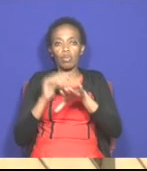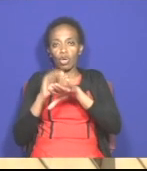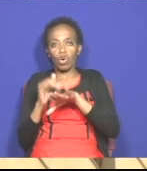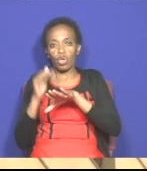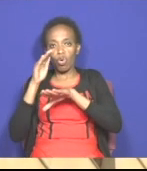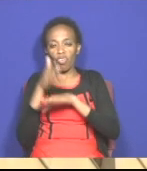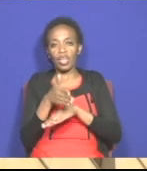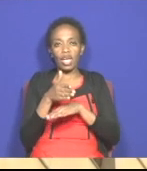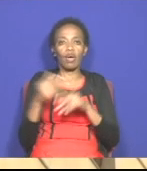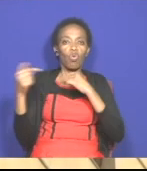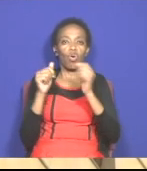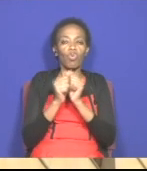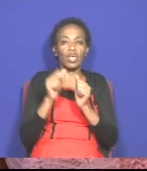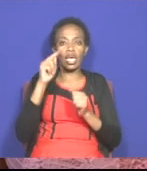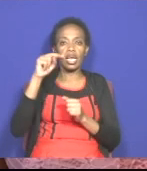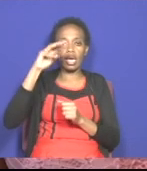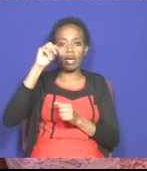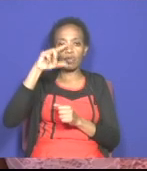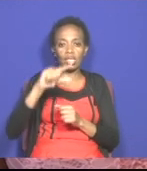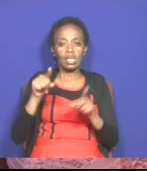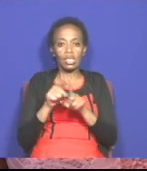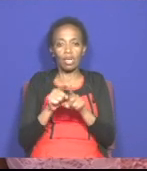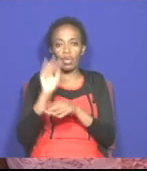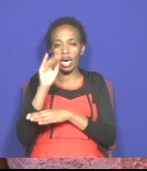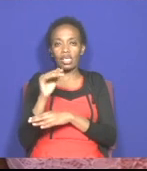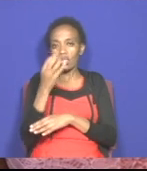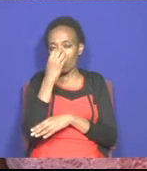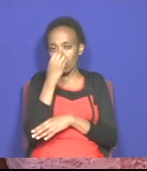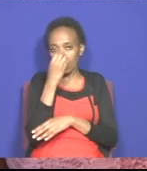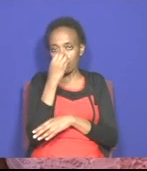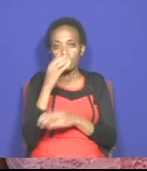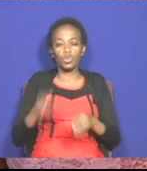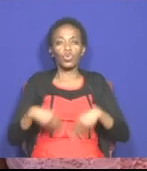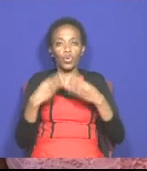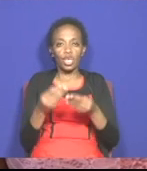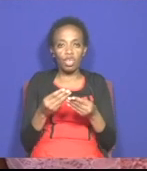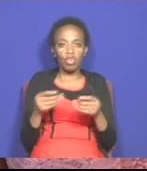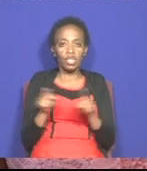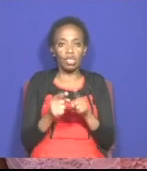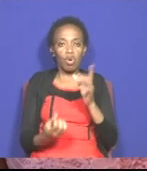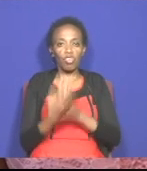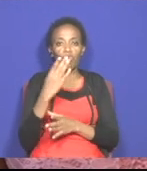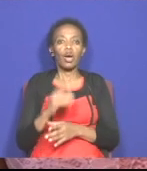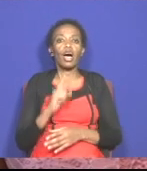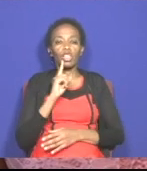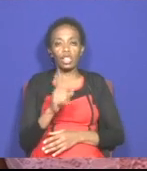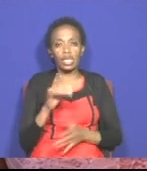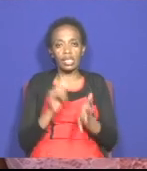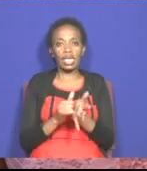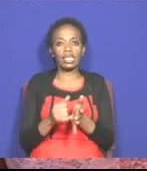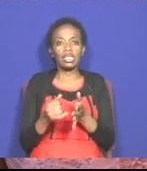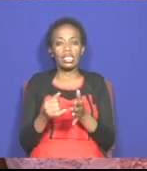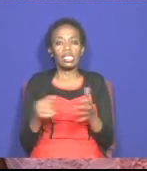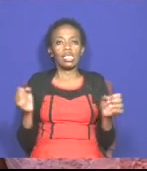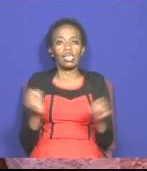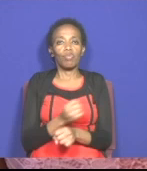the raging war with Nation Media. We also call on President William Ruto to issue and firm assurance that they will